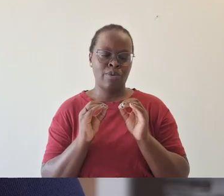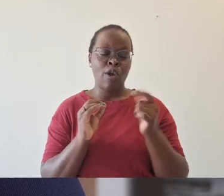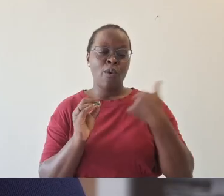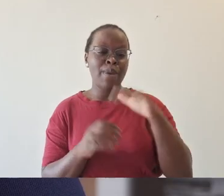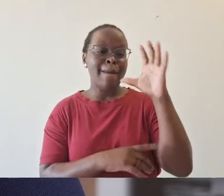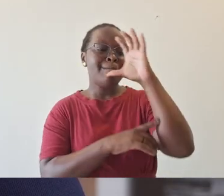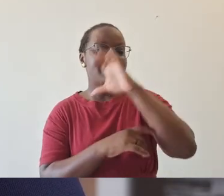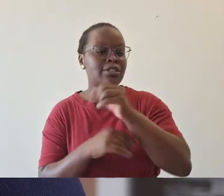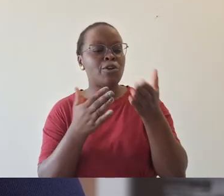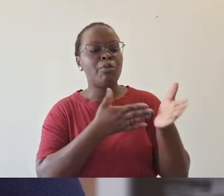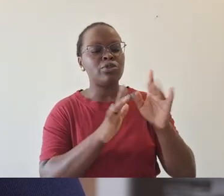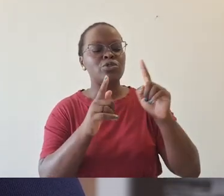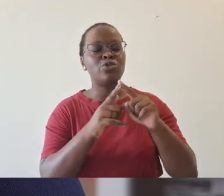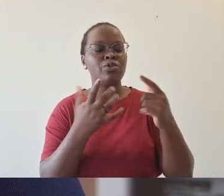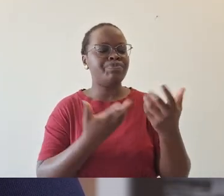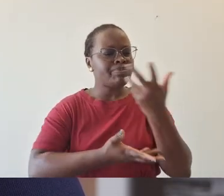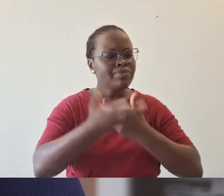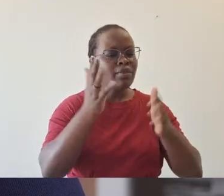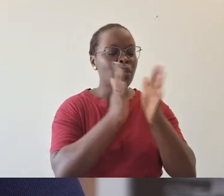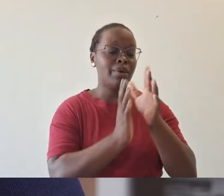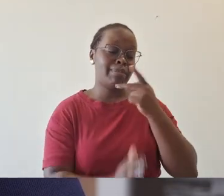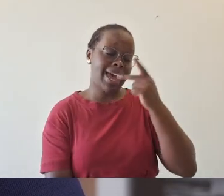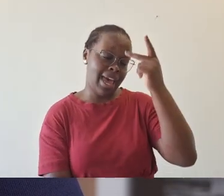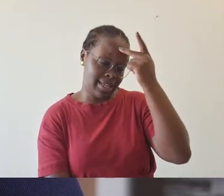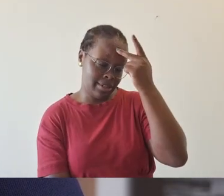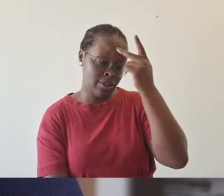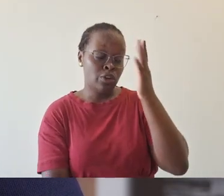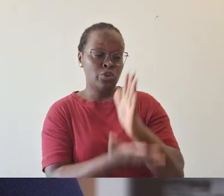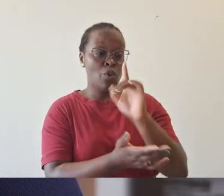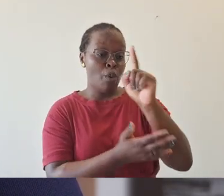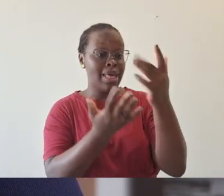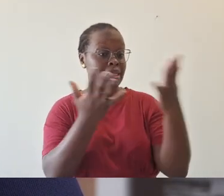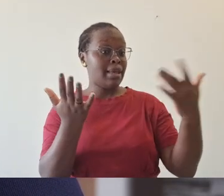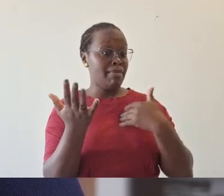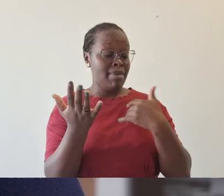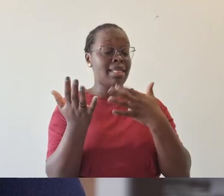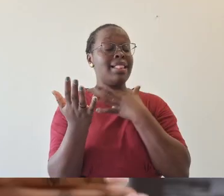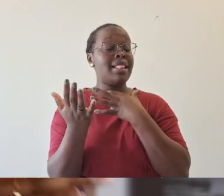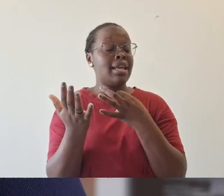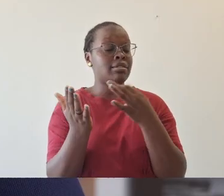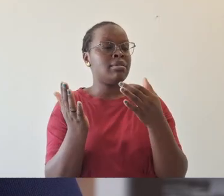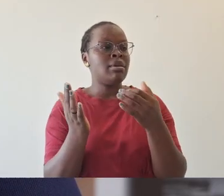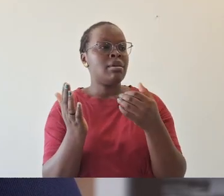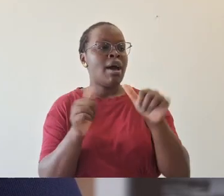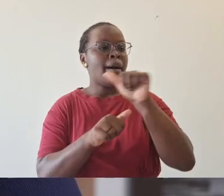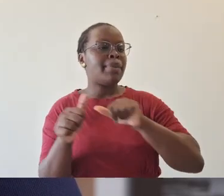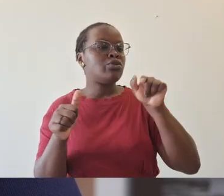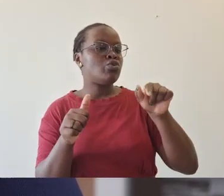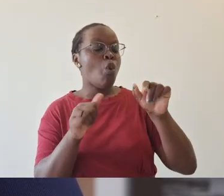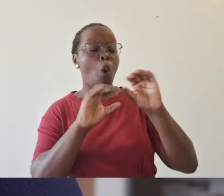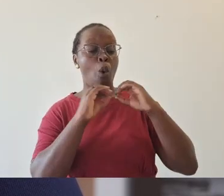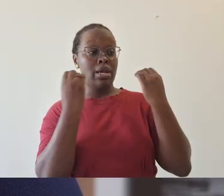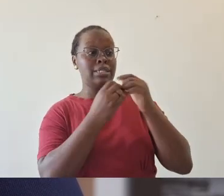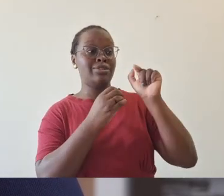check in on the parent. And I know that, there are structures within the community. One of the things I liked about the organization that Ng'ang'a